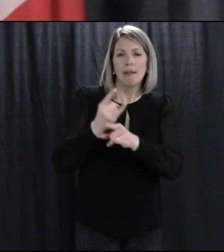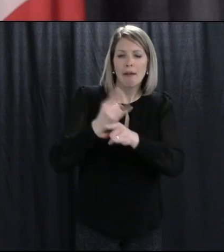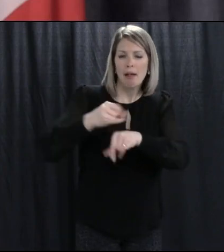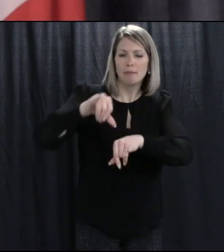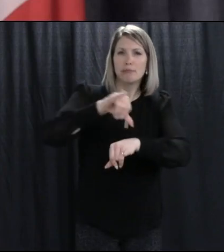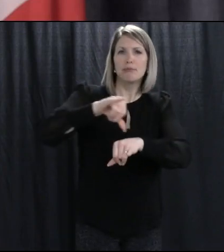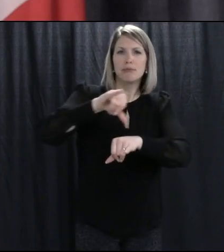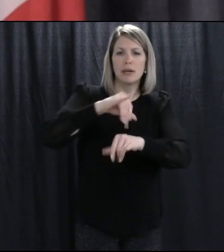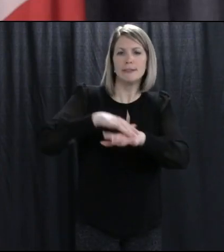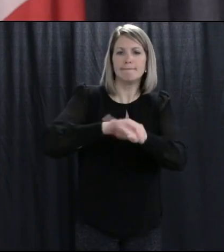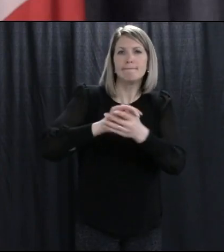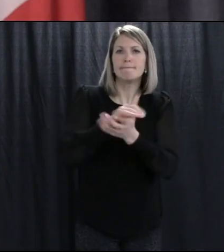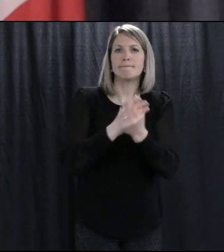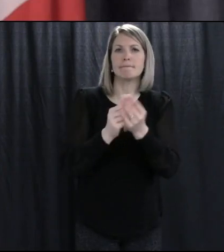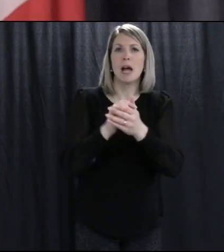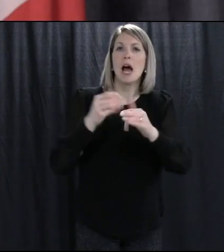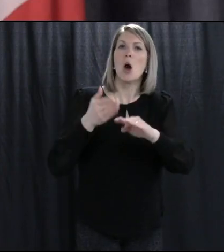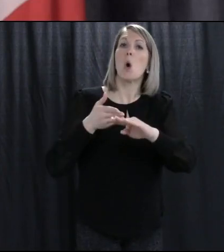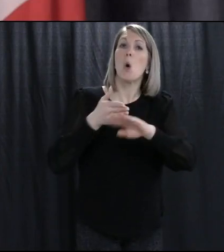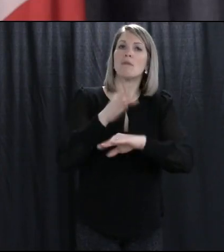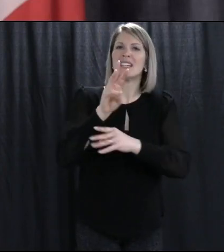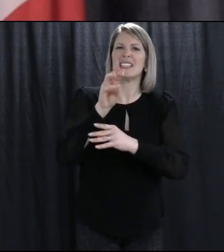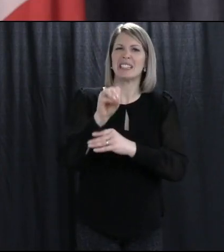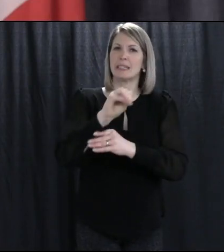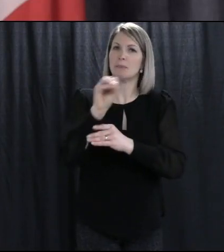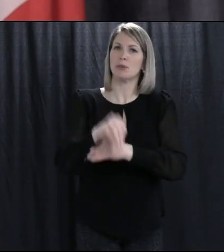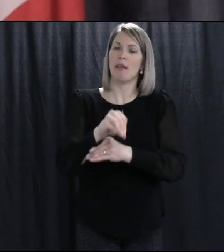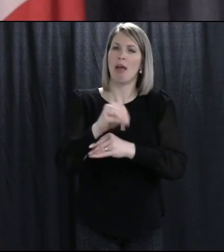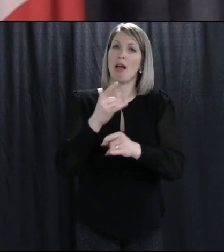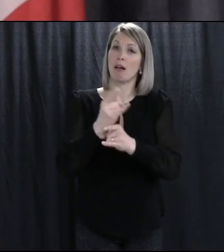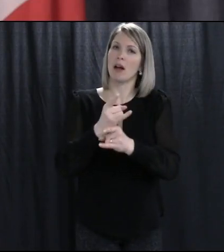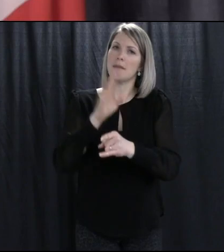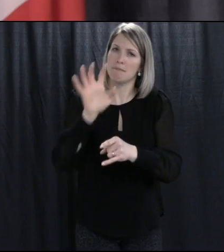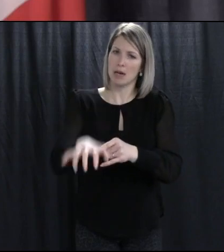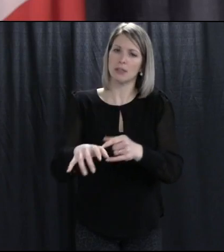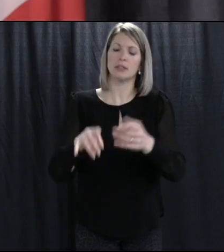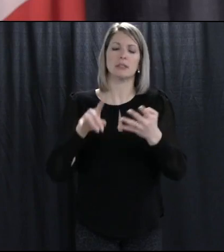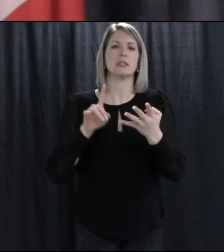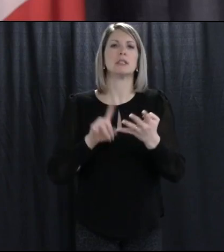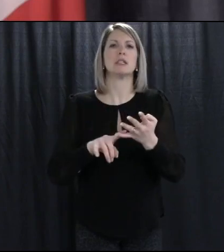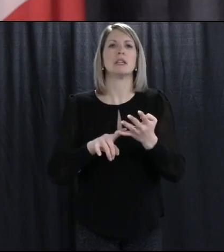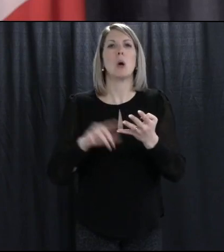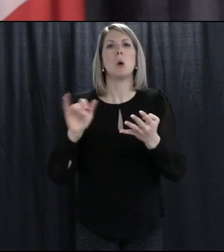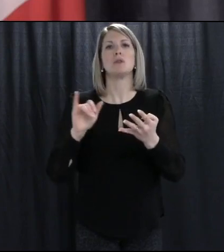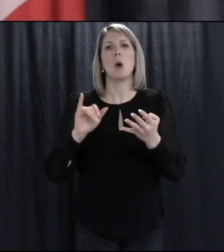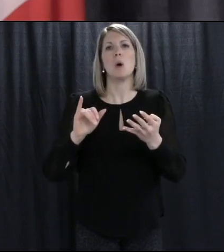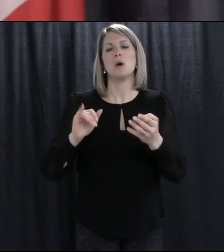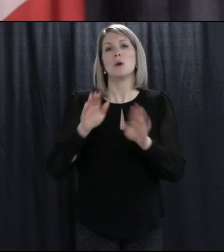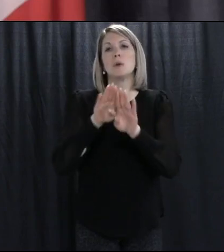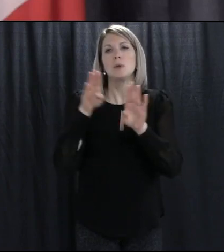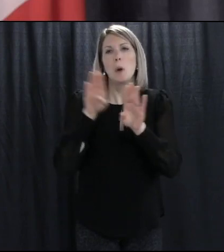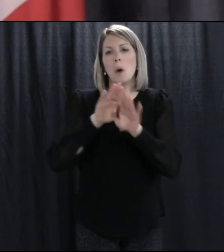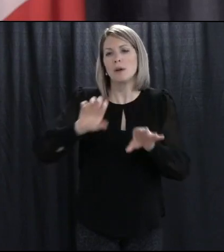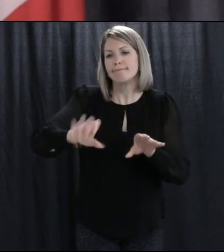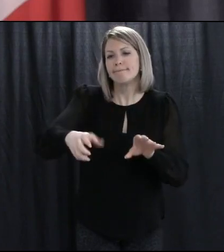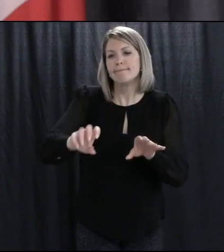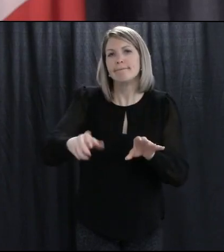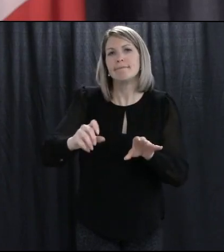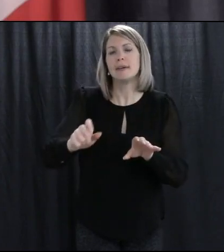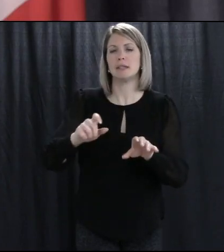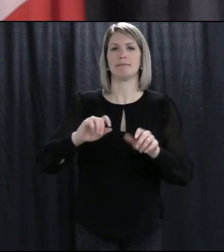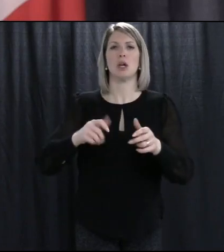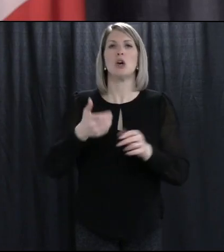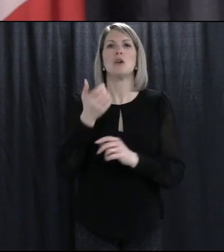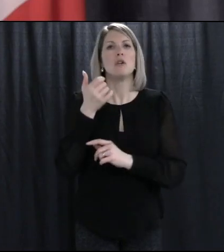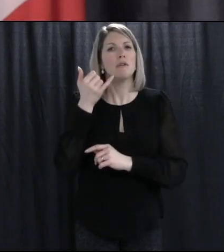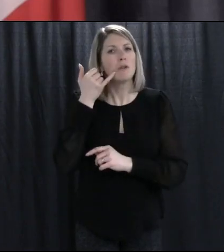face. Stay at home if you are not well. Regularly clean high-touch surfaces such as doorknobs, remotes,